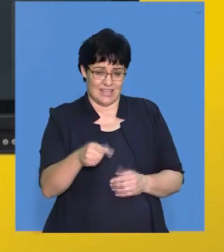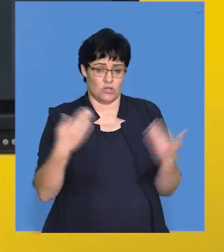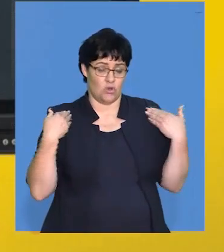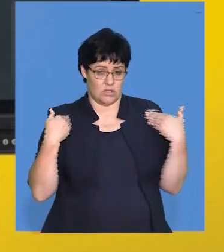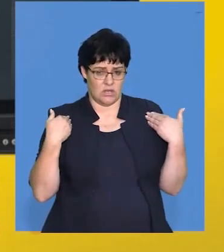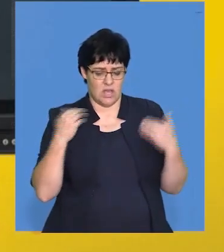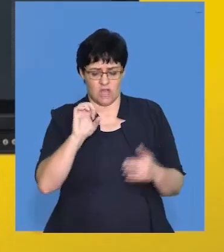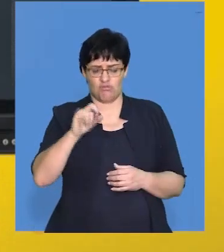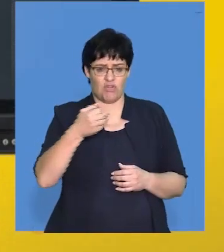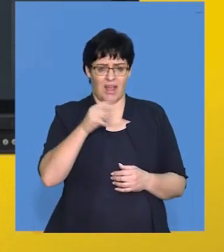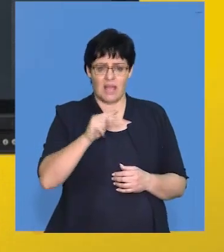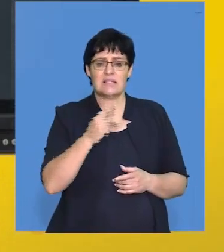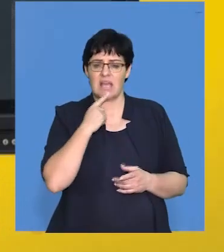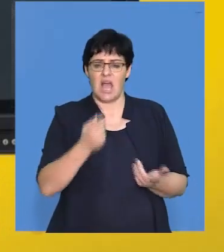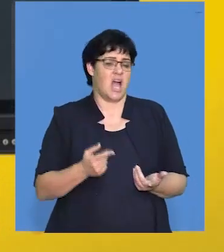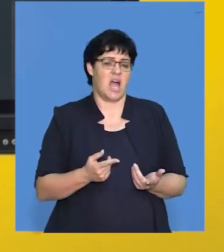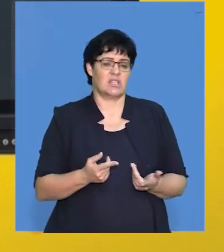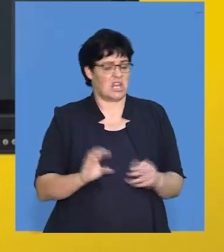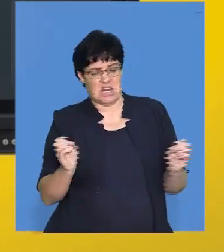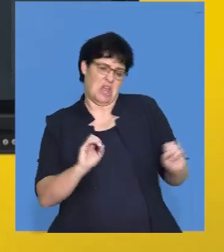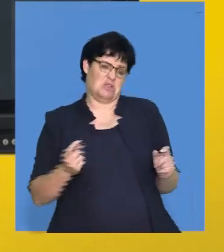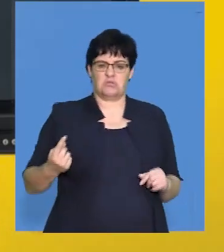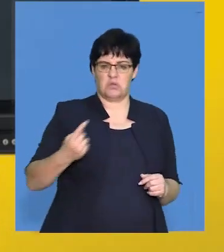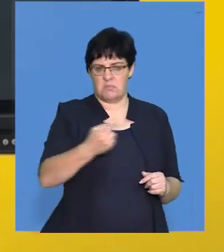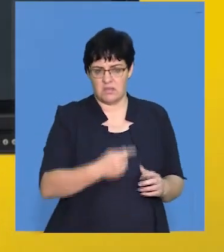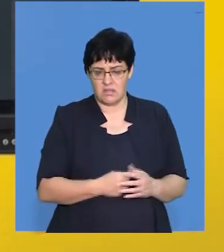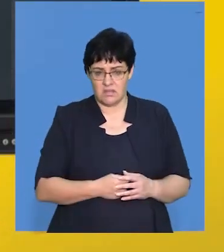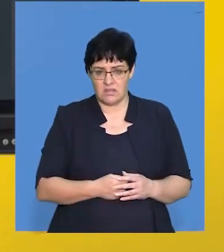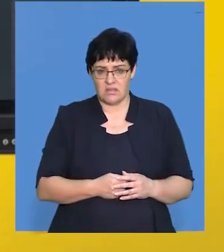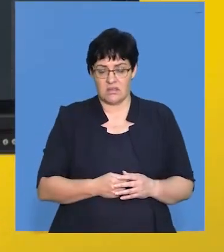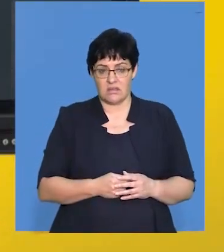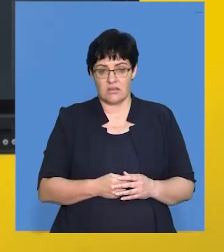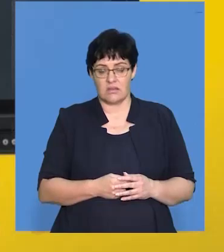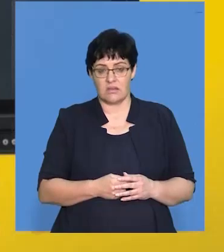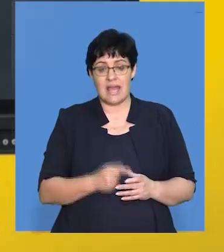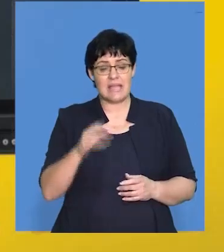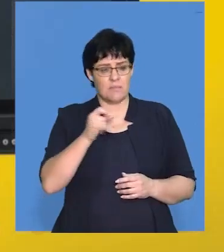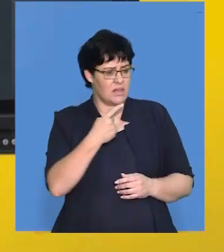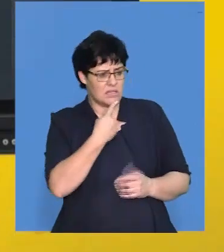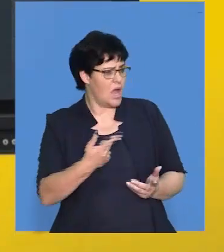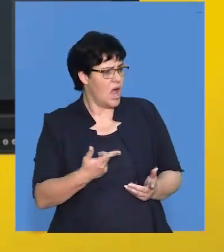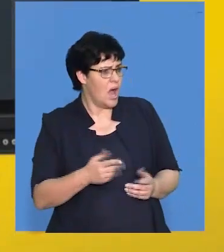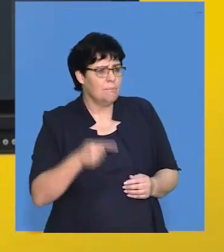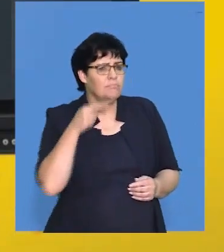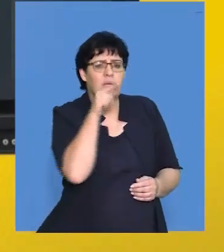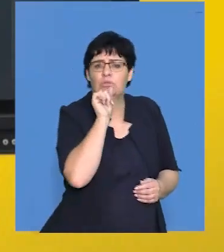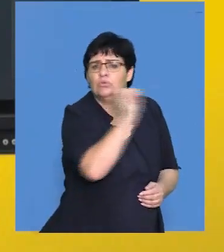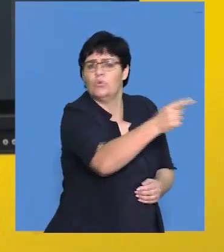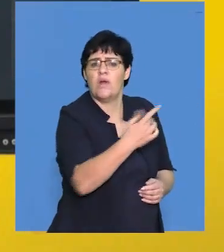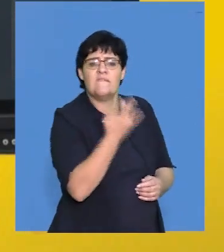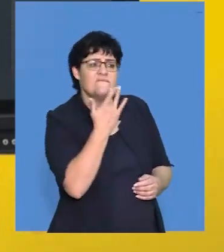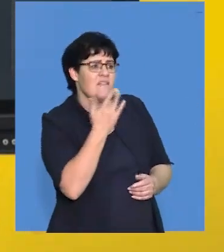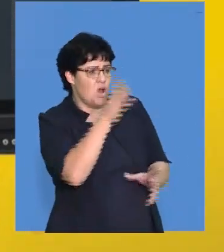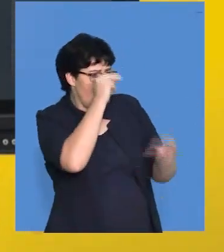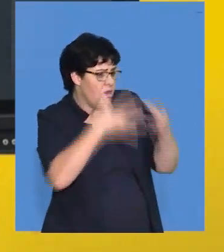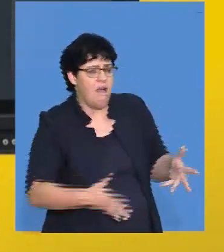after Tammy had said, it's got nothing to do with him, Isabel said, but you are his favorite